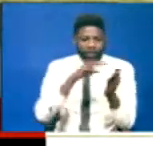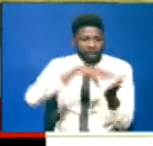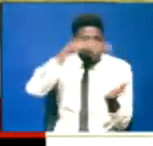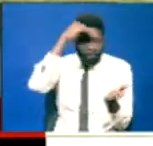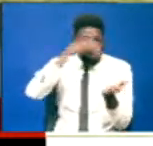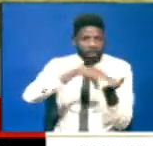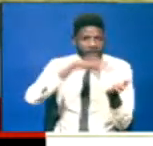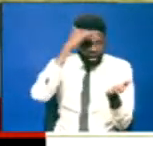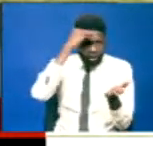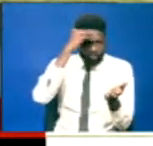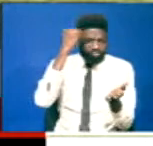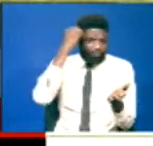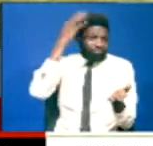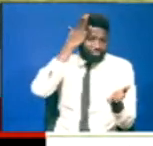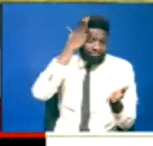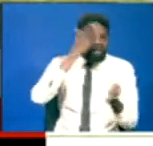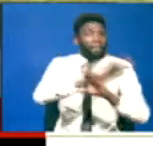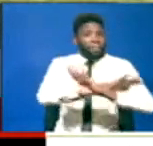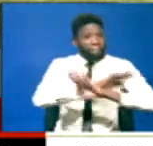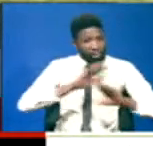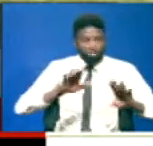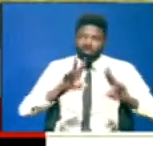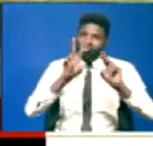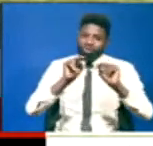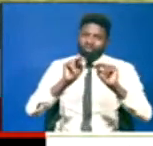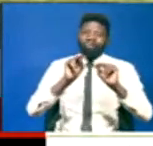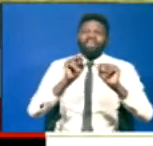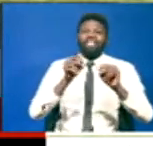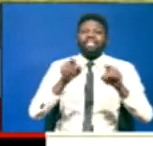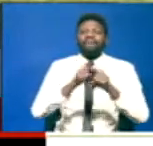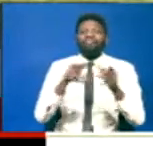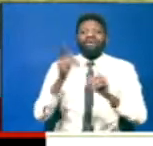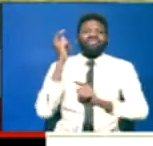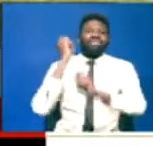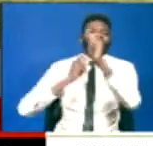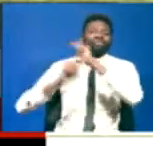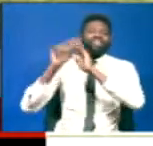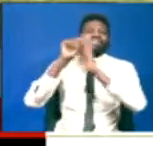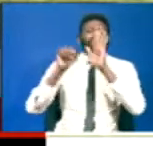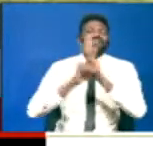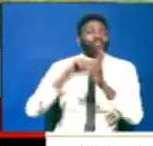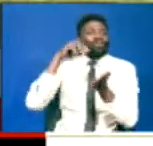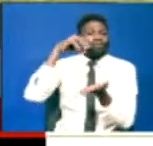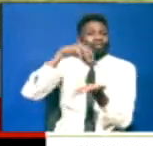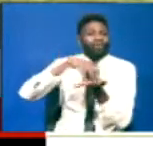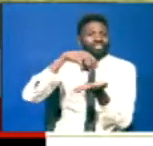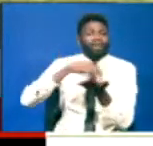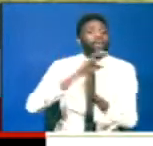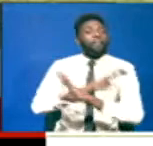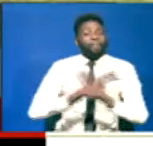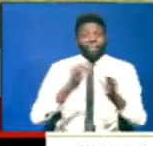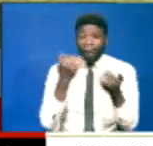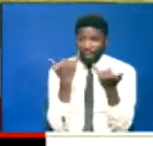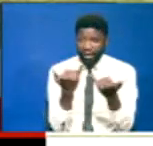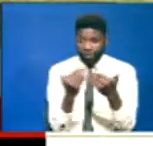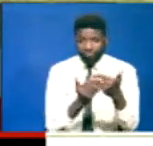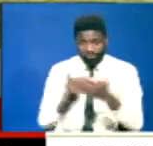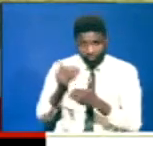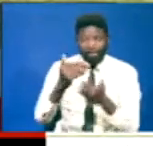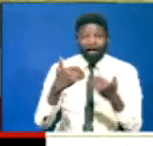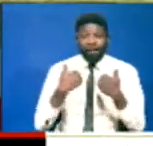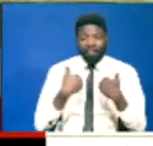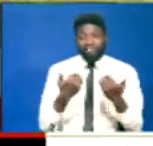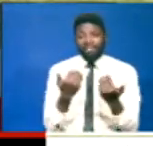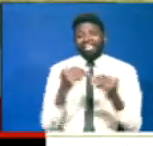expected to learn about in terms of traditionally defined subject content has enabled the molding of young innovators